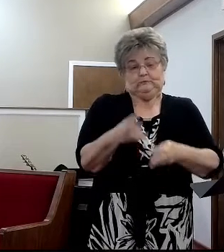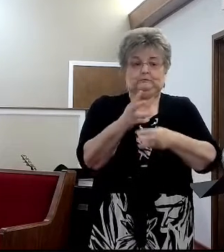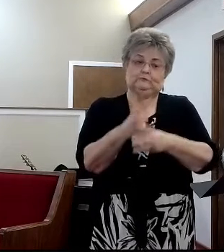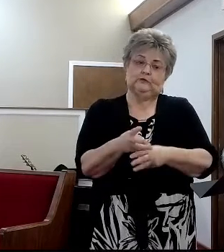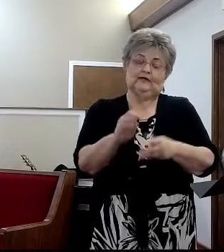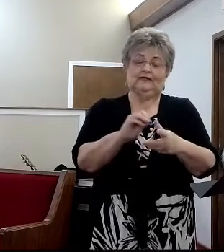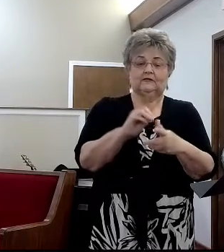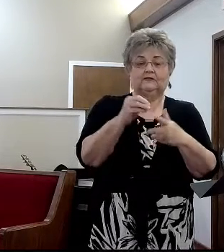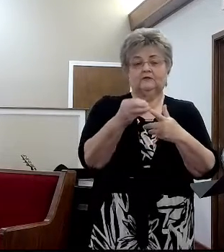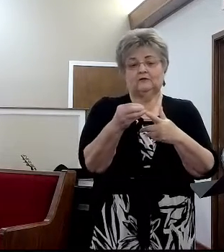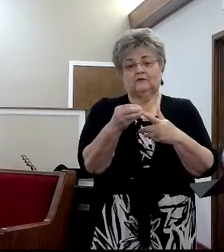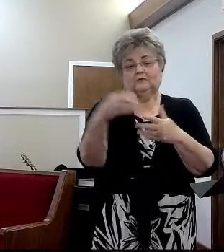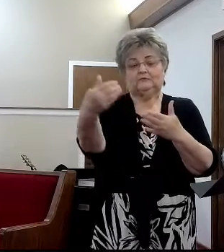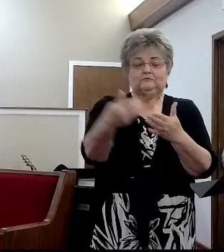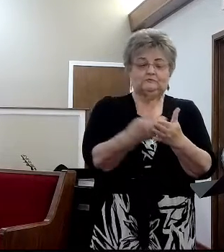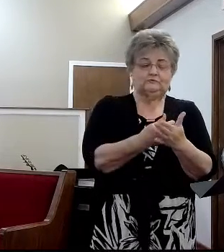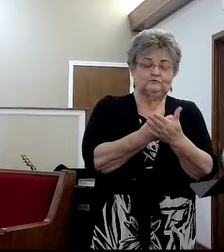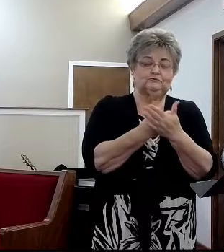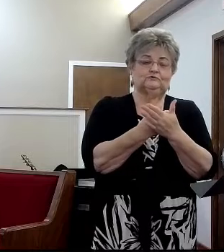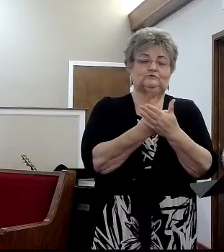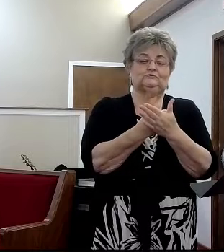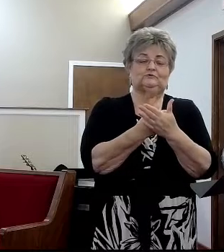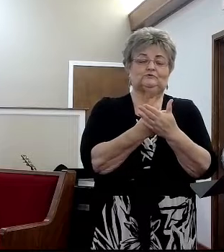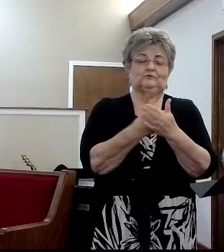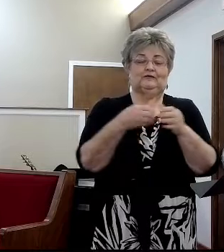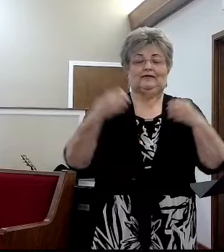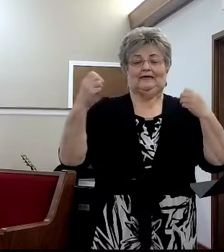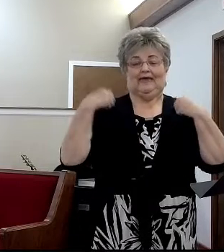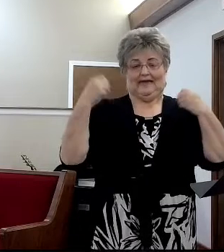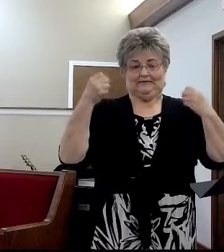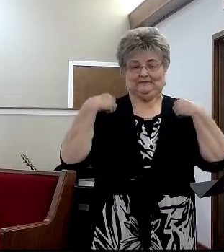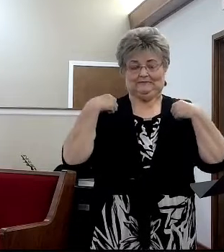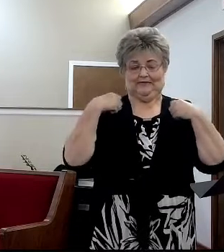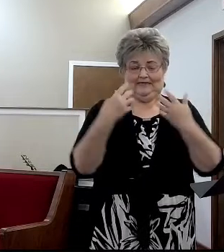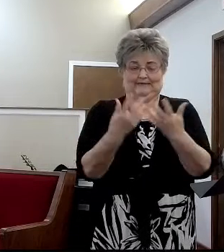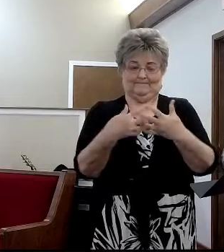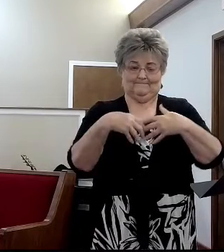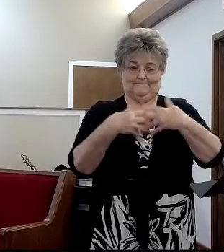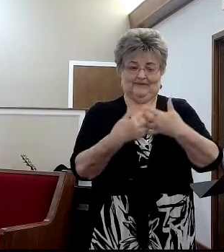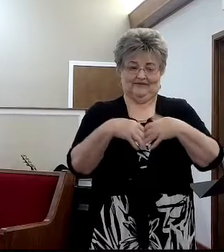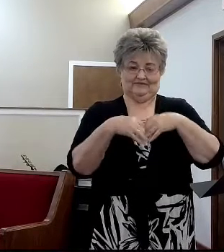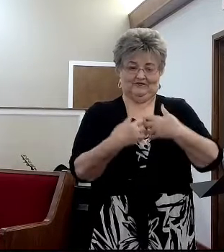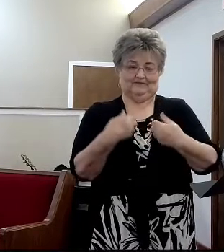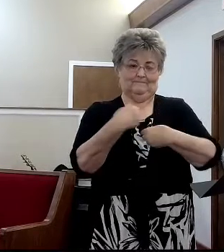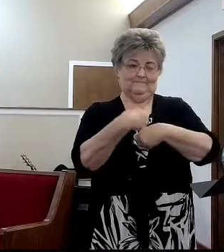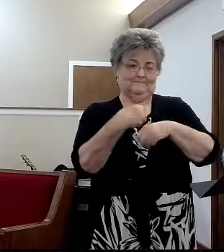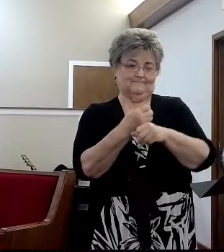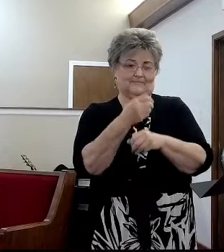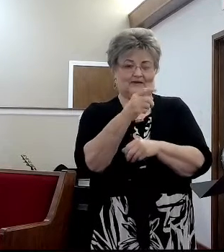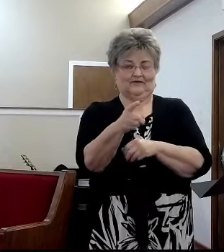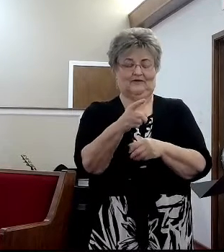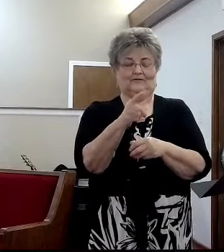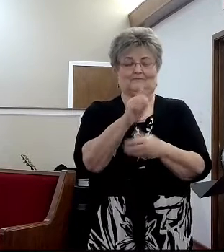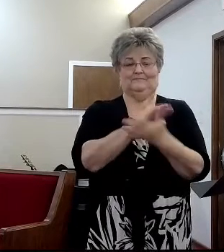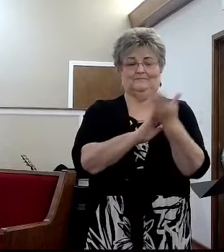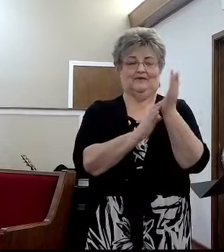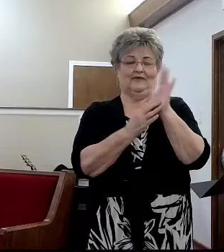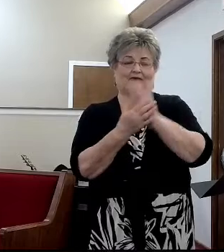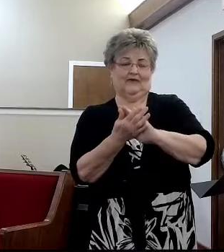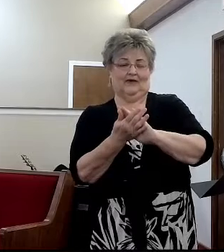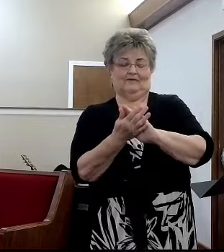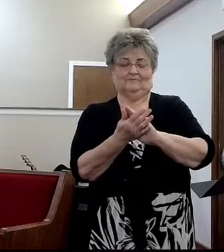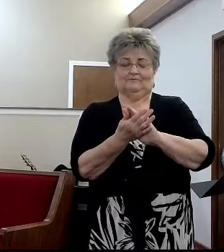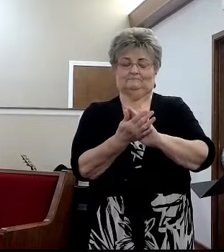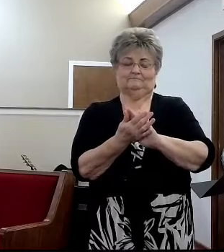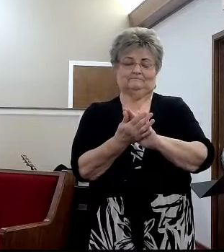like a new Bowflex style machine that apparently on its own can make you be the buffest, most in shape person.